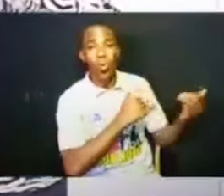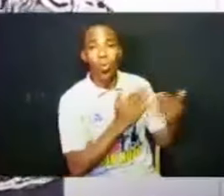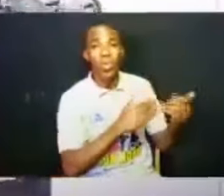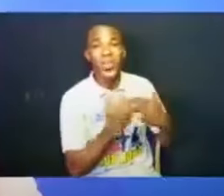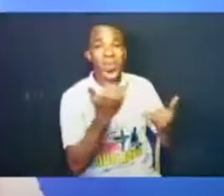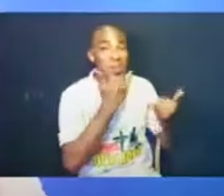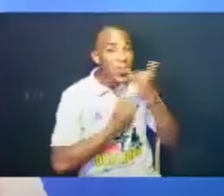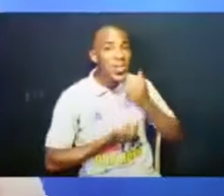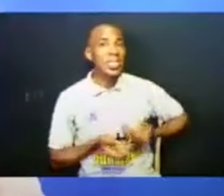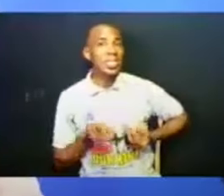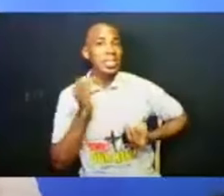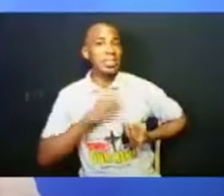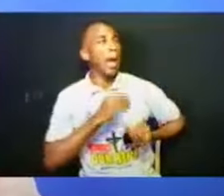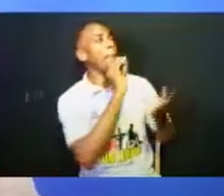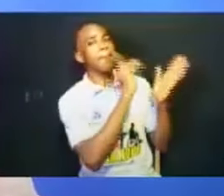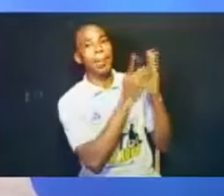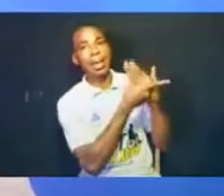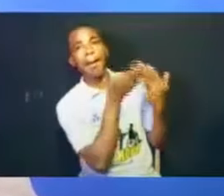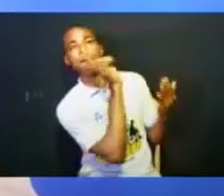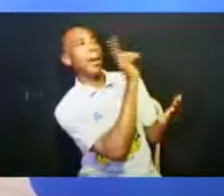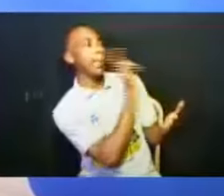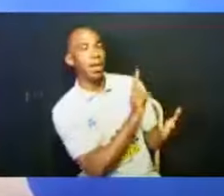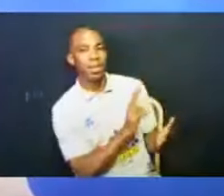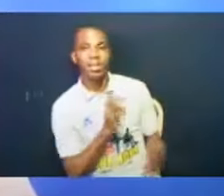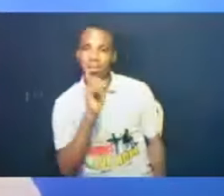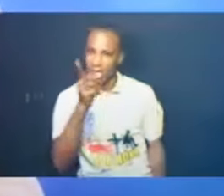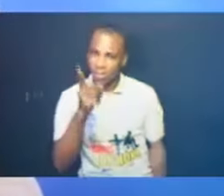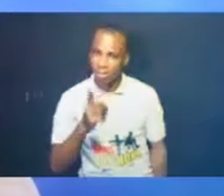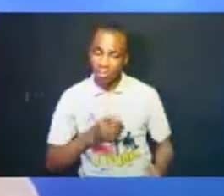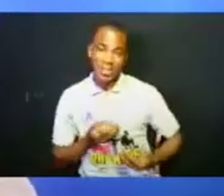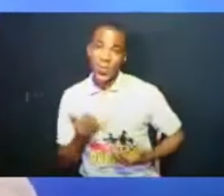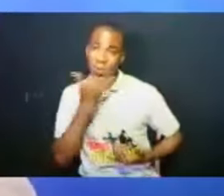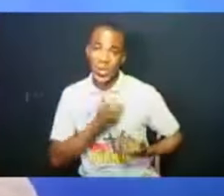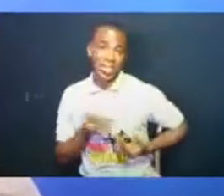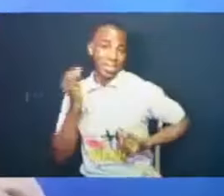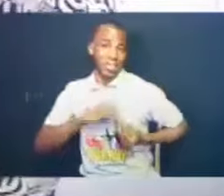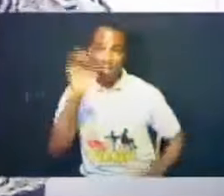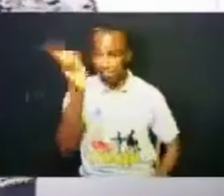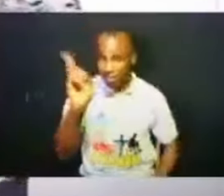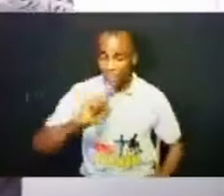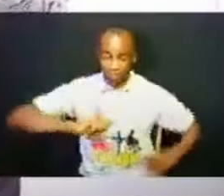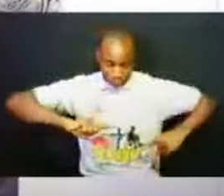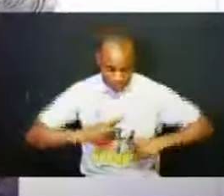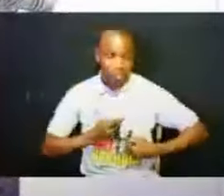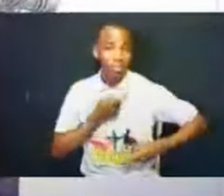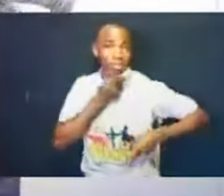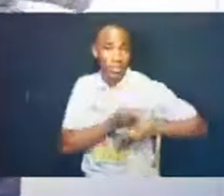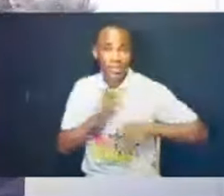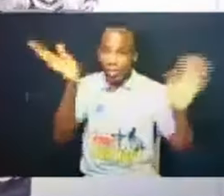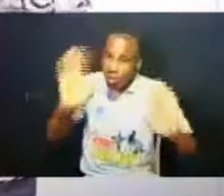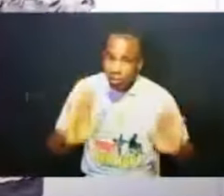Don't keep records of evil. Blessed are the pure in heart. Don't allow bitterness to